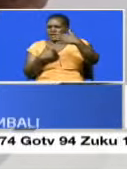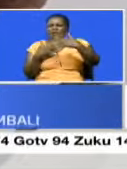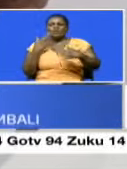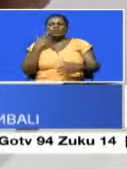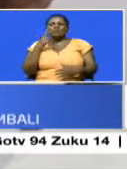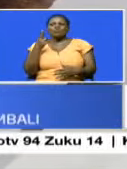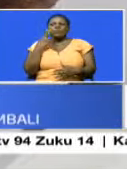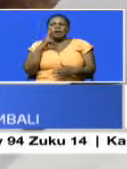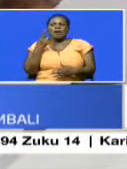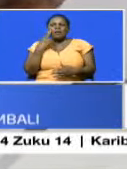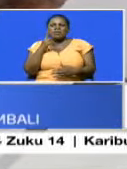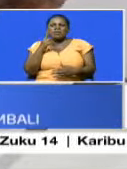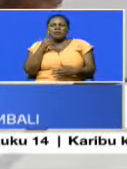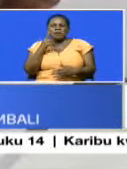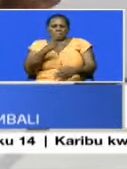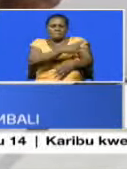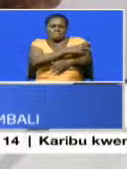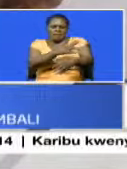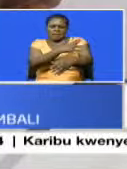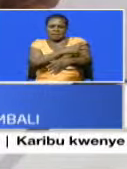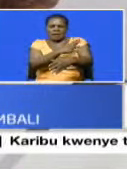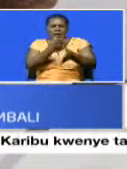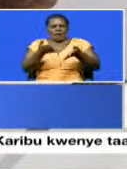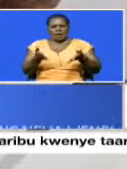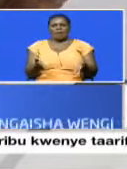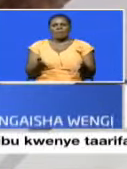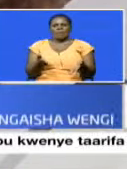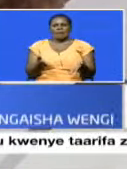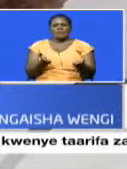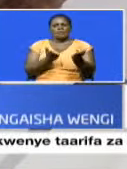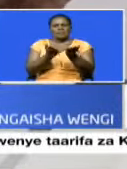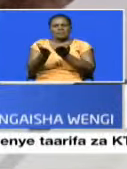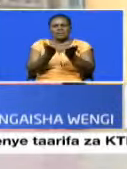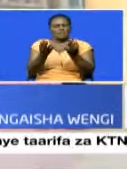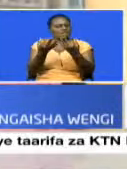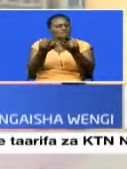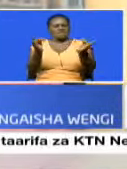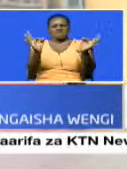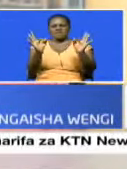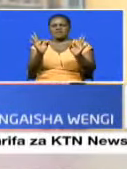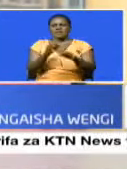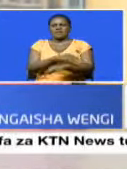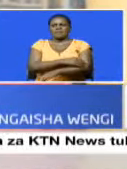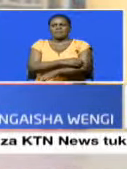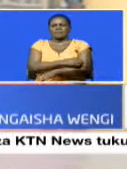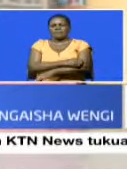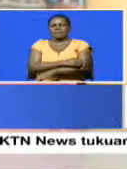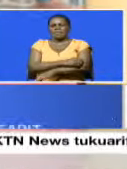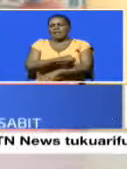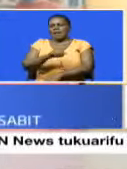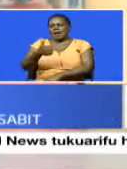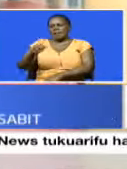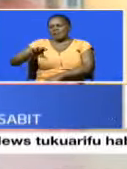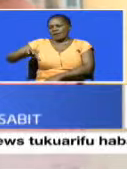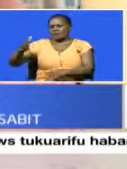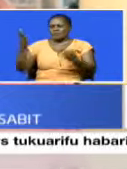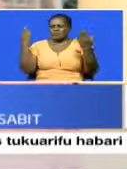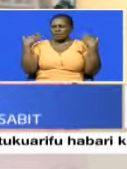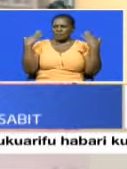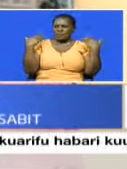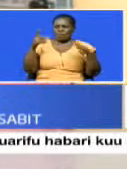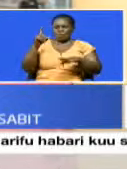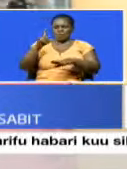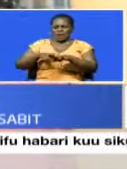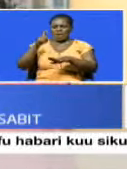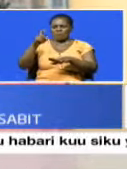sukari au pressure. Kwa hivyo hapa tunahudumiwa bure. The referrals to other counties like Meru,